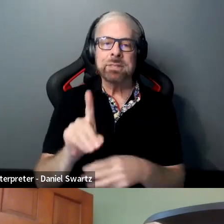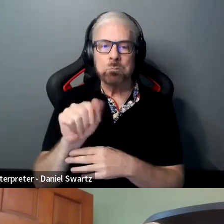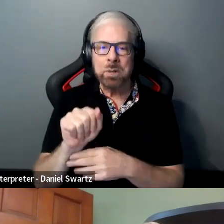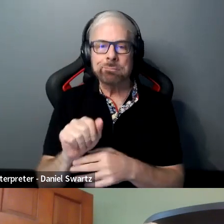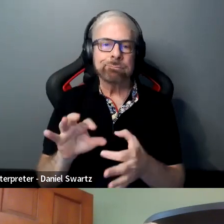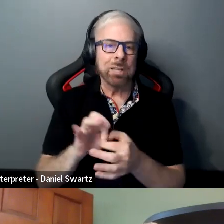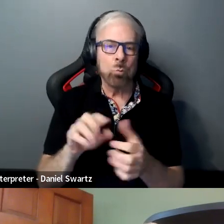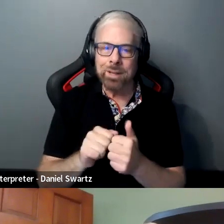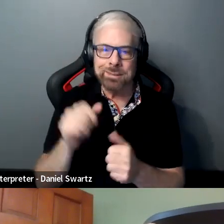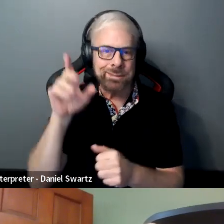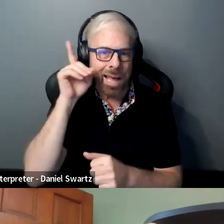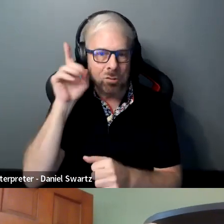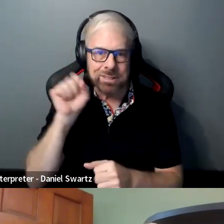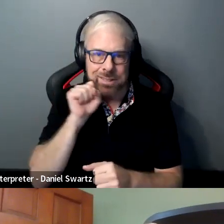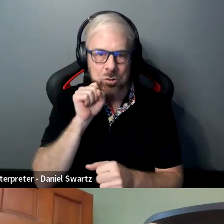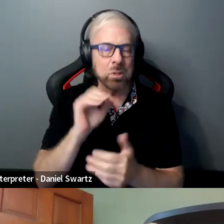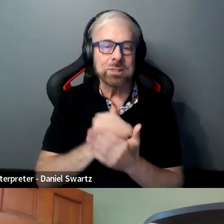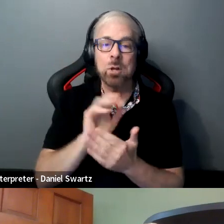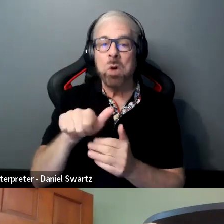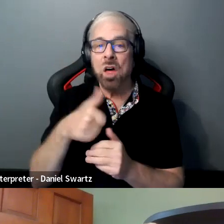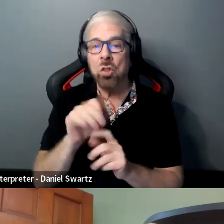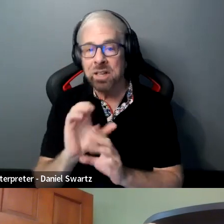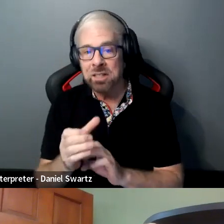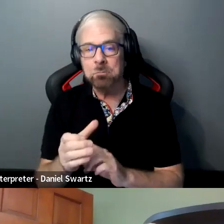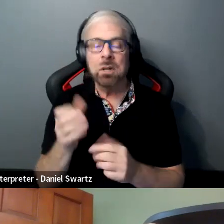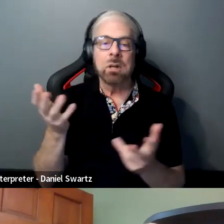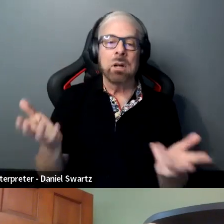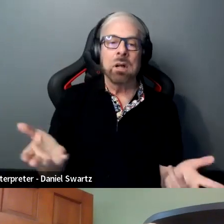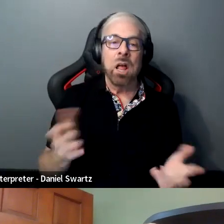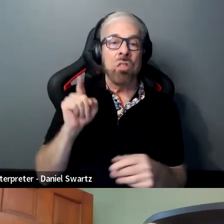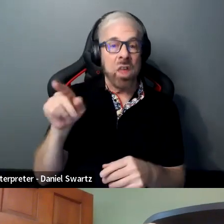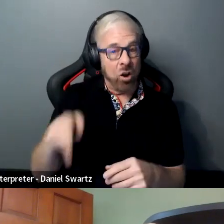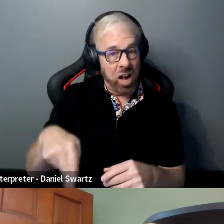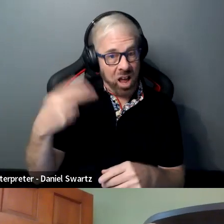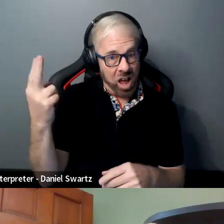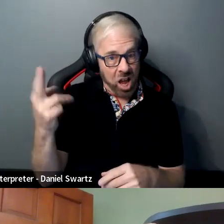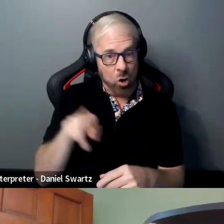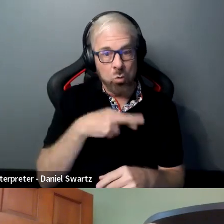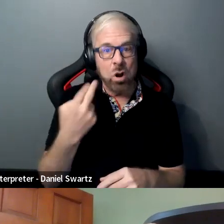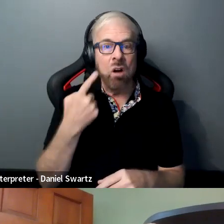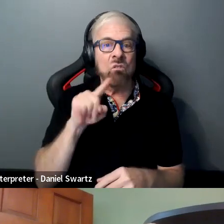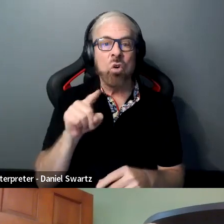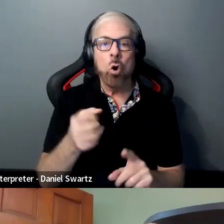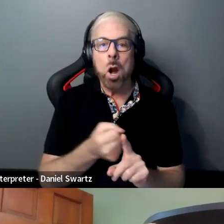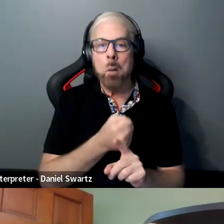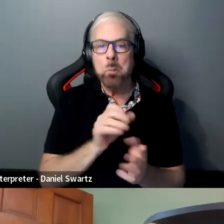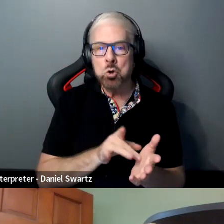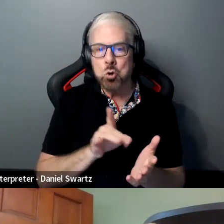other condition. They are at high risk for abuse,